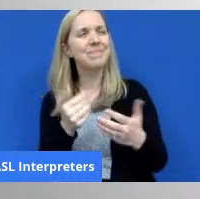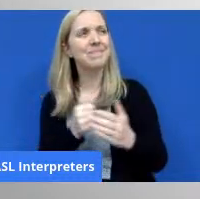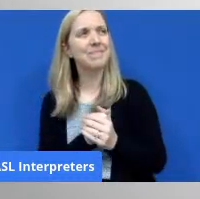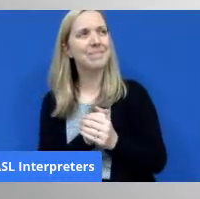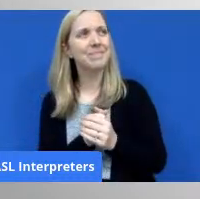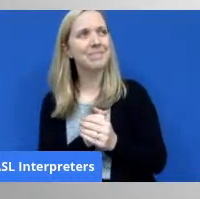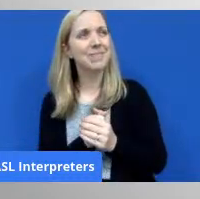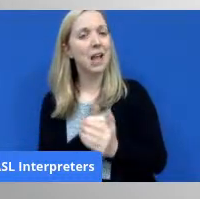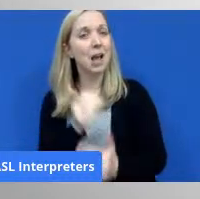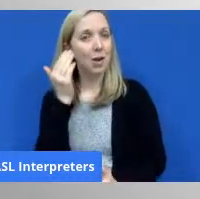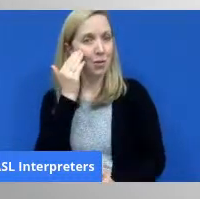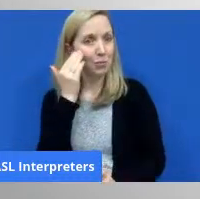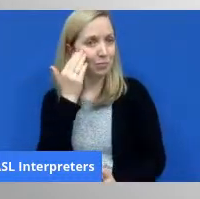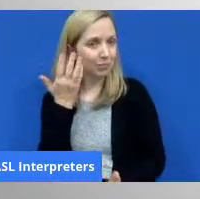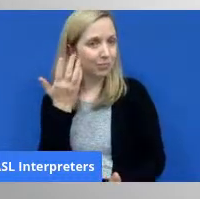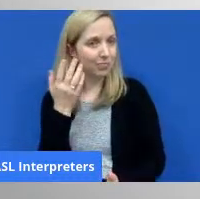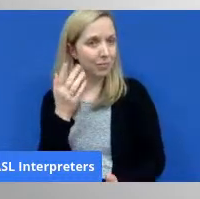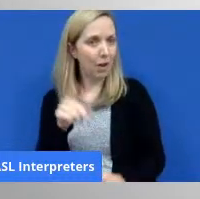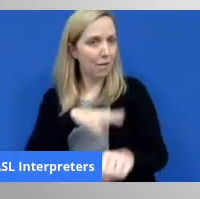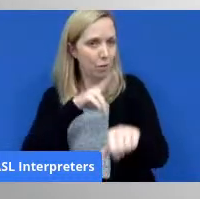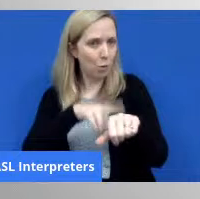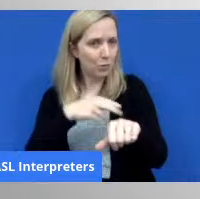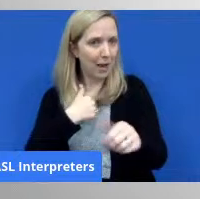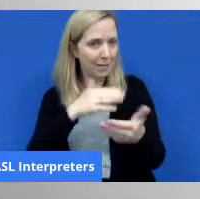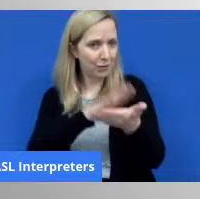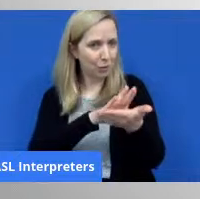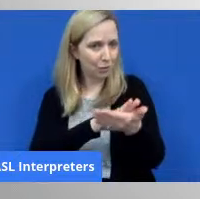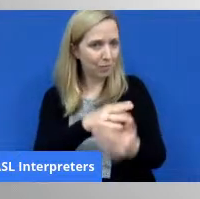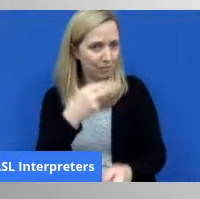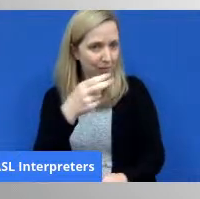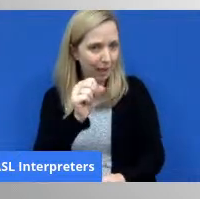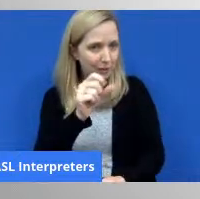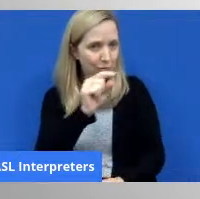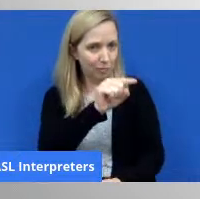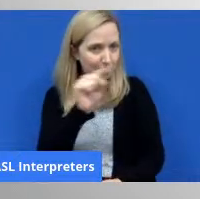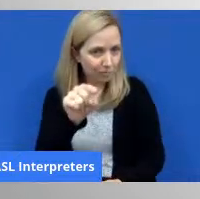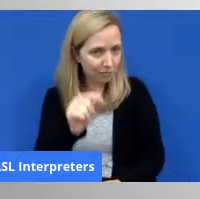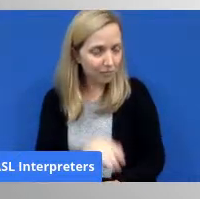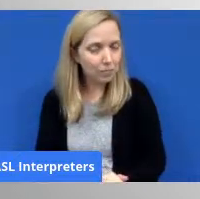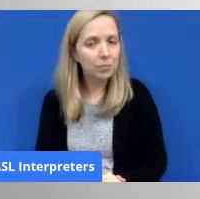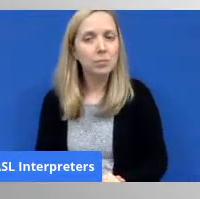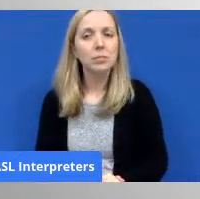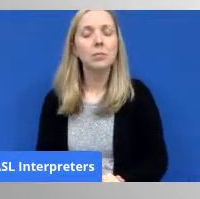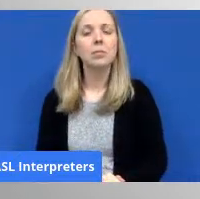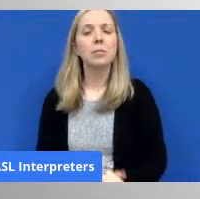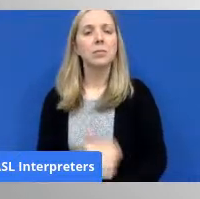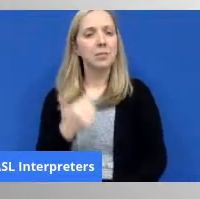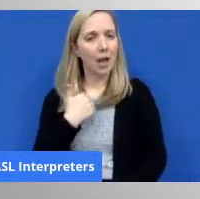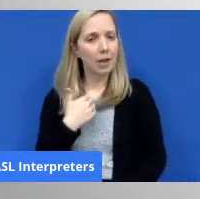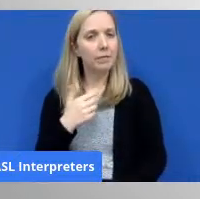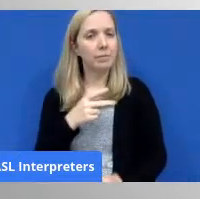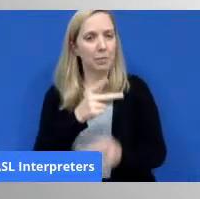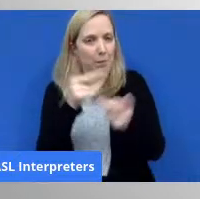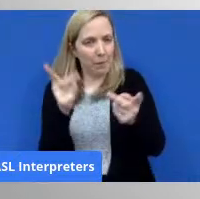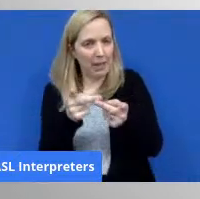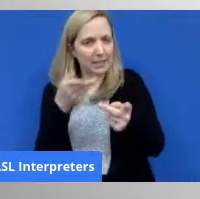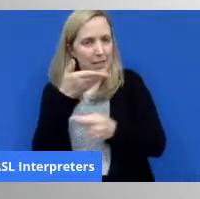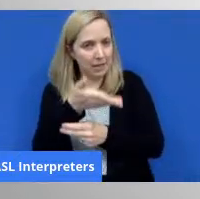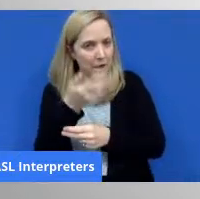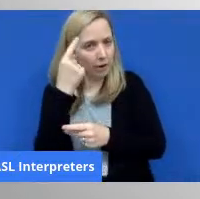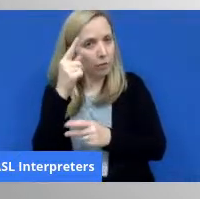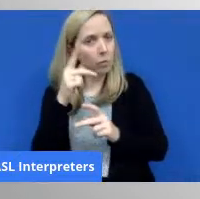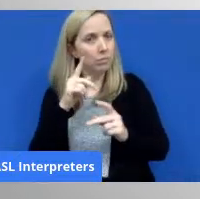obviously we have our schools, we have our high schools, we have spaces in our high schools. Is there